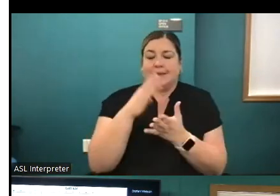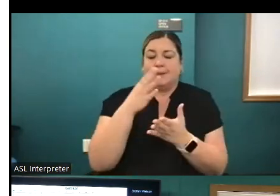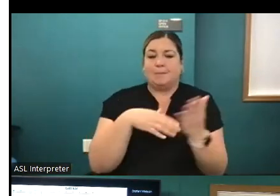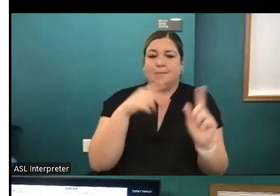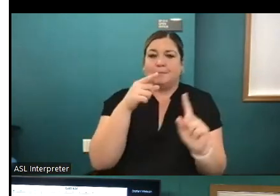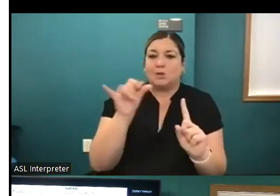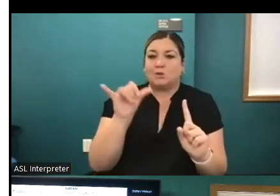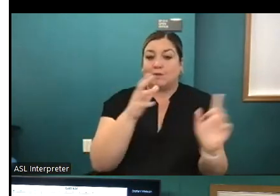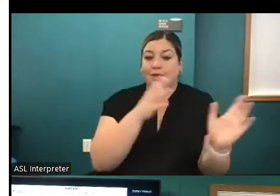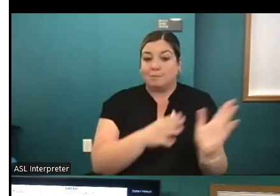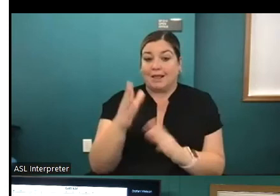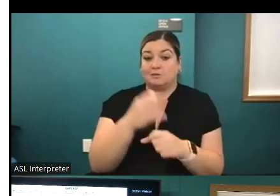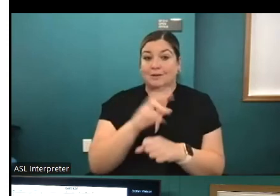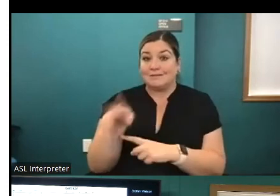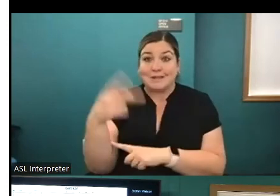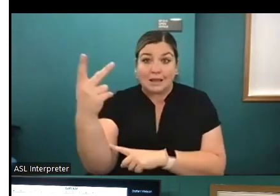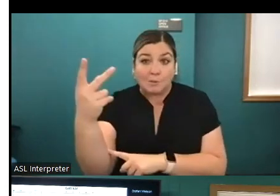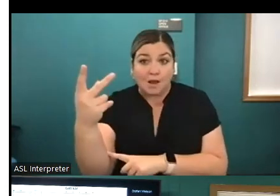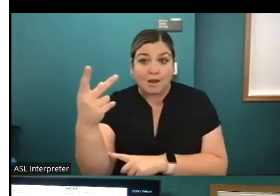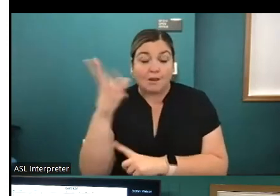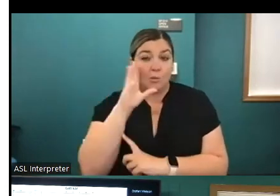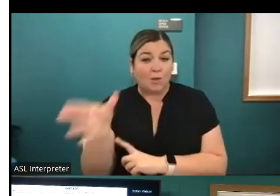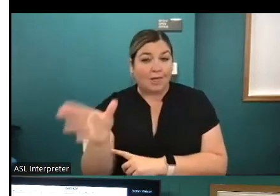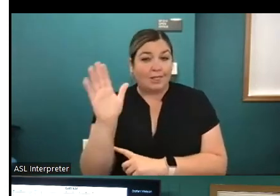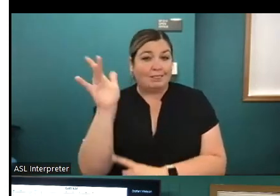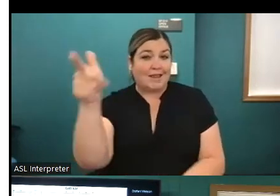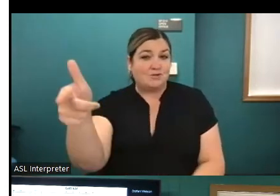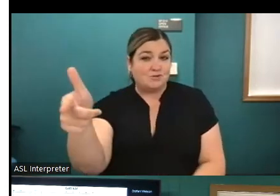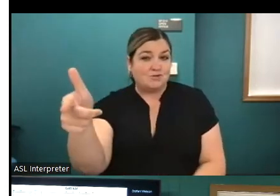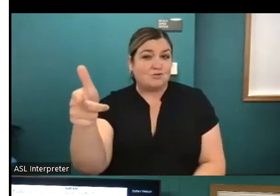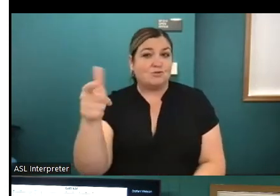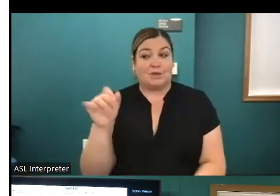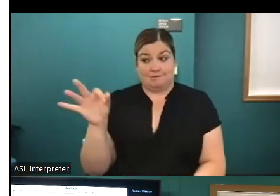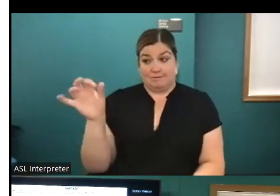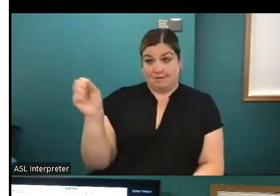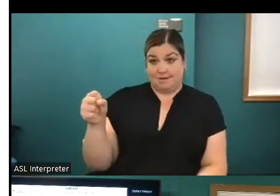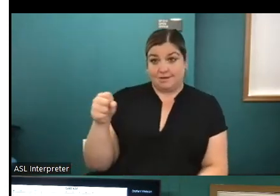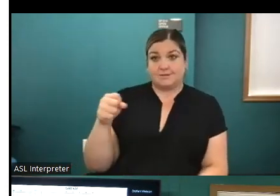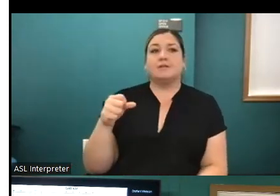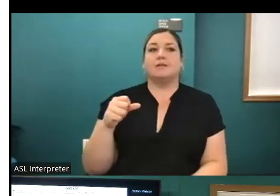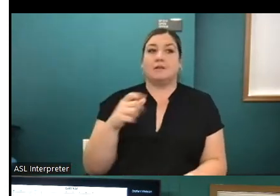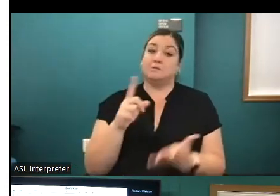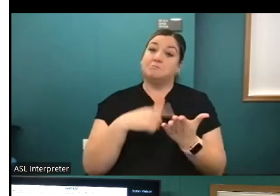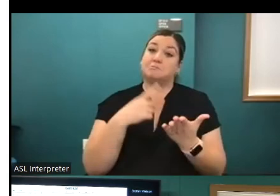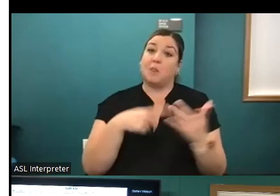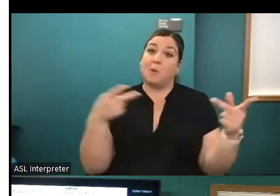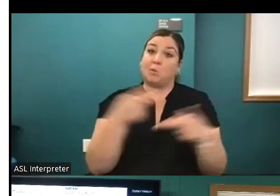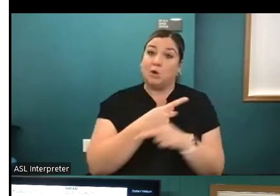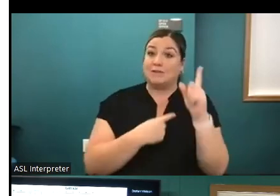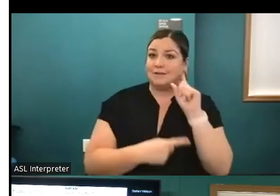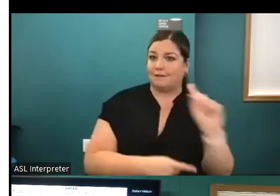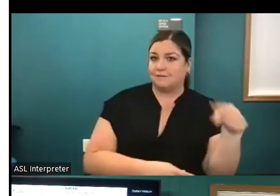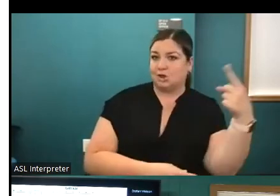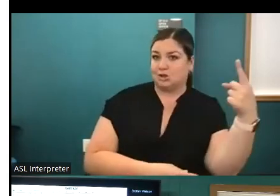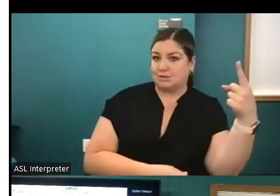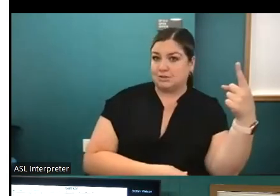is, are they planning on getting a second one? Yeah. Right? If they are planning on getting a second one, sometimes we do the worst ear first, because